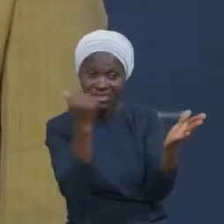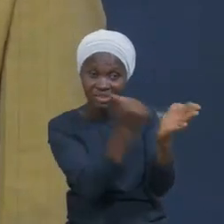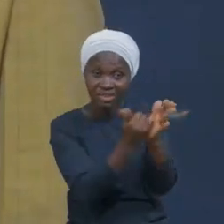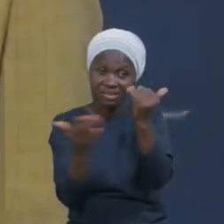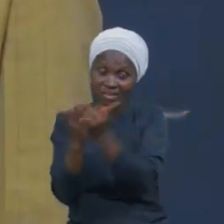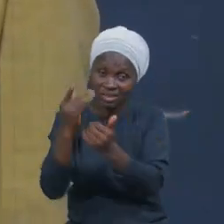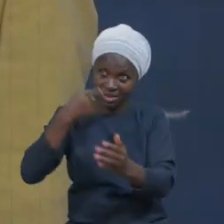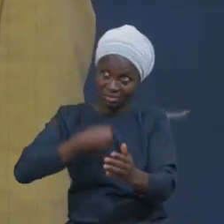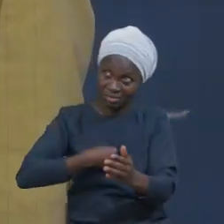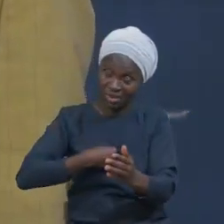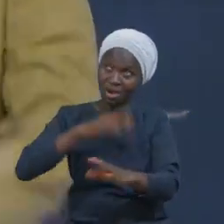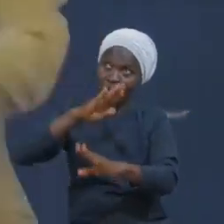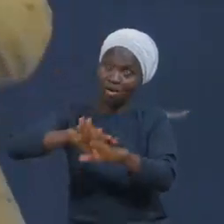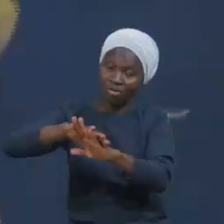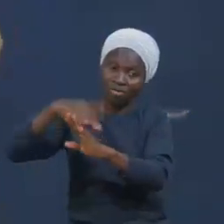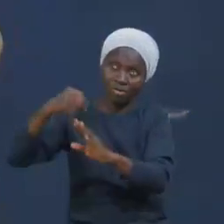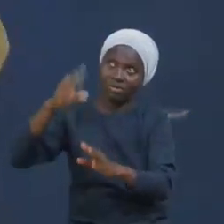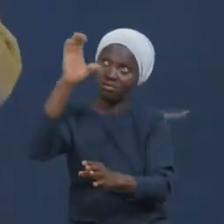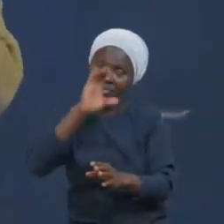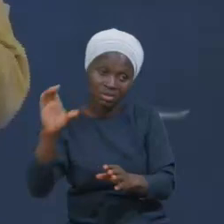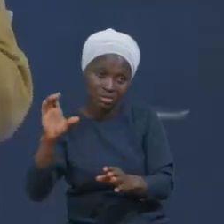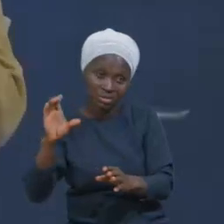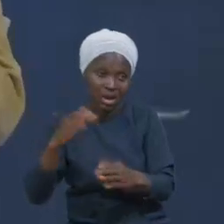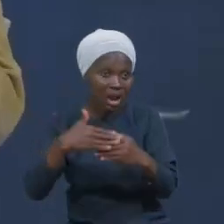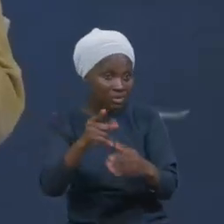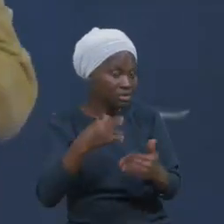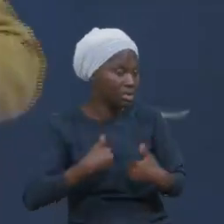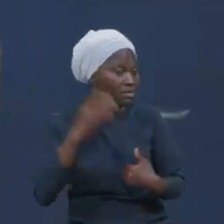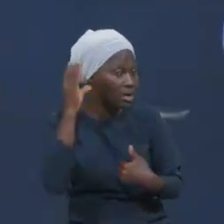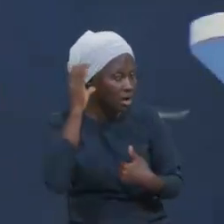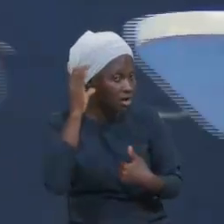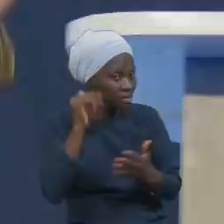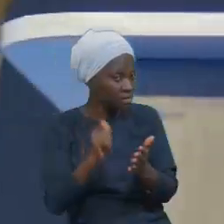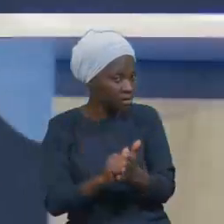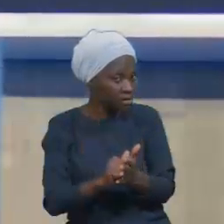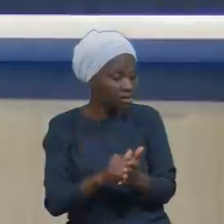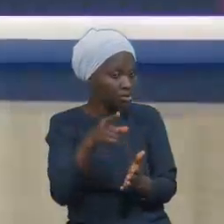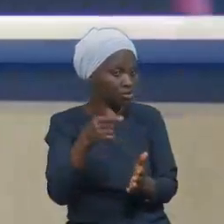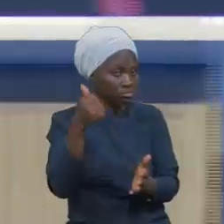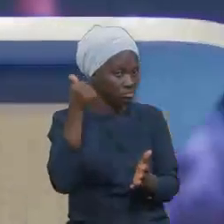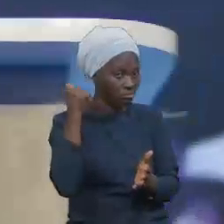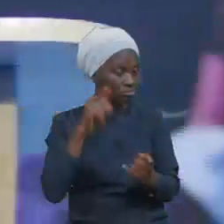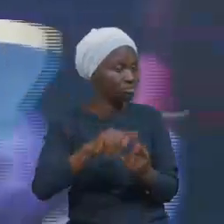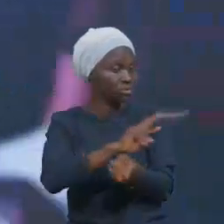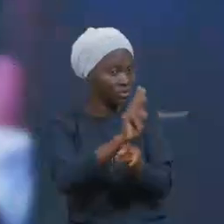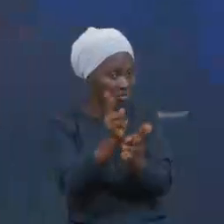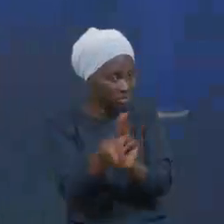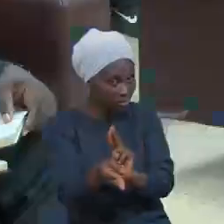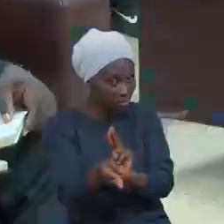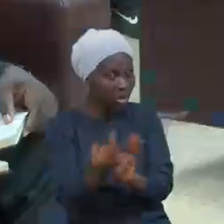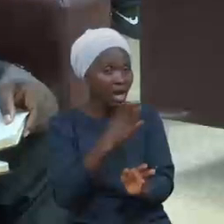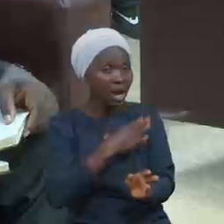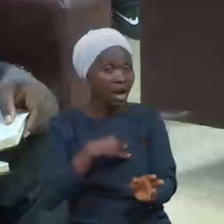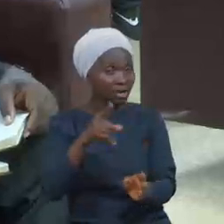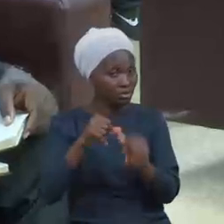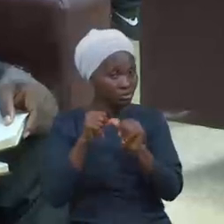me on the cross. After you heard that, you refused to repent and you